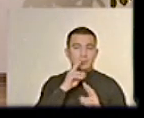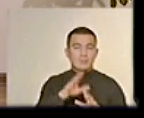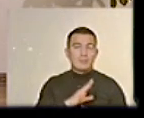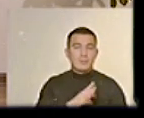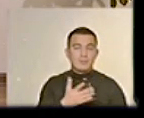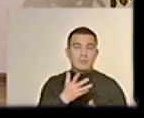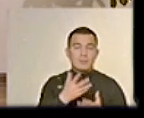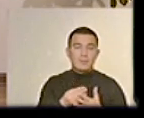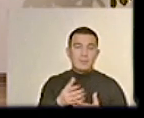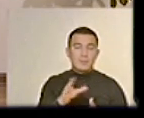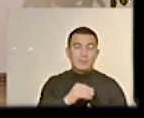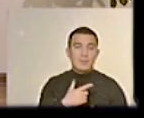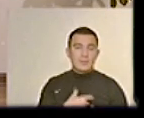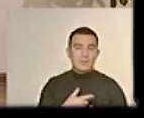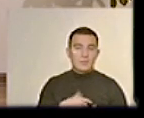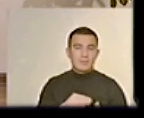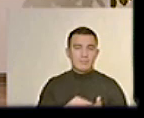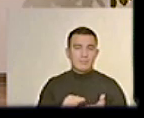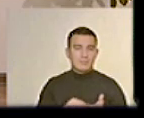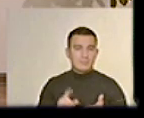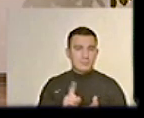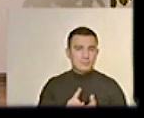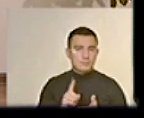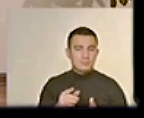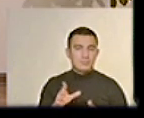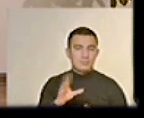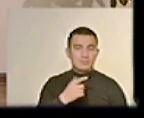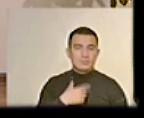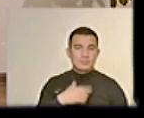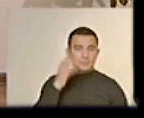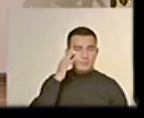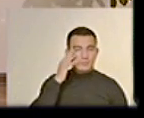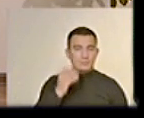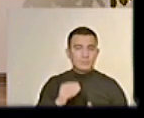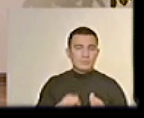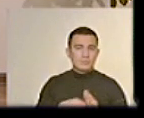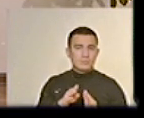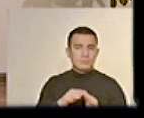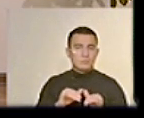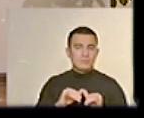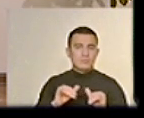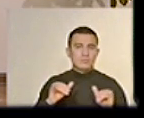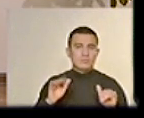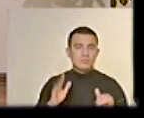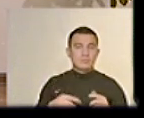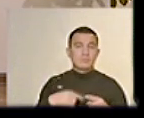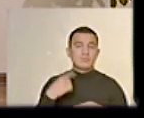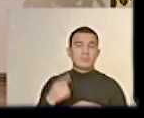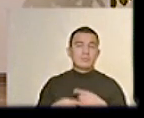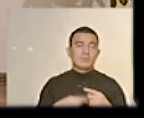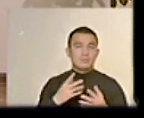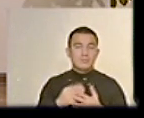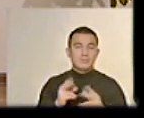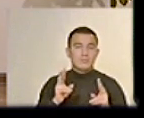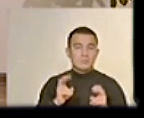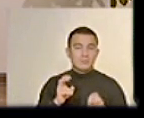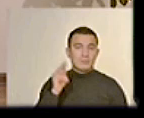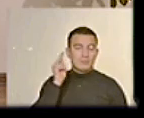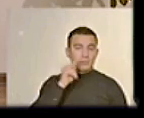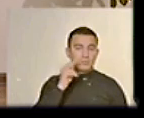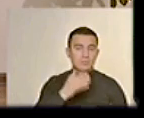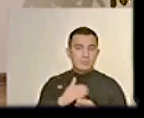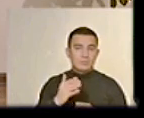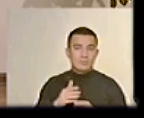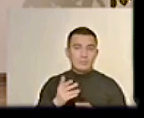bajarib qo'yishingiz kerak bo'ladi. Shunda bilimimiz yanada mustahkamlashadi va keyingi mavzularni o'rganishimizda